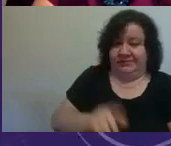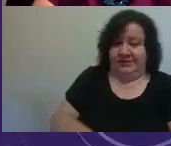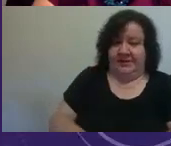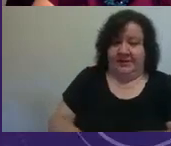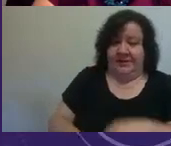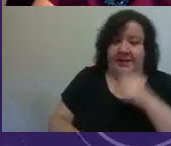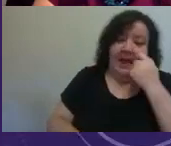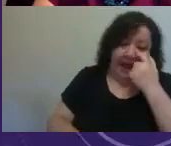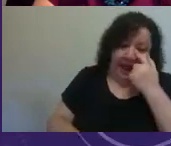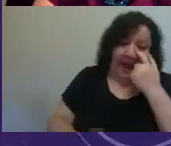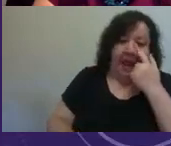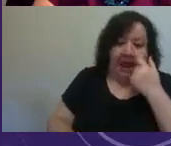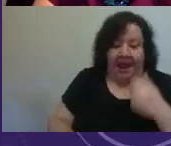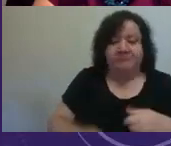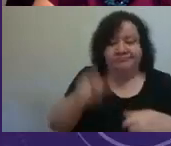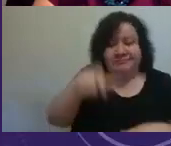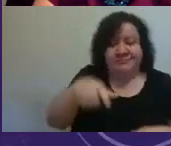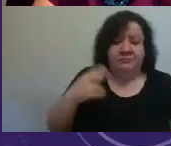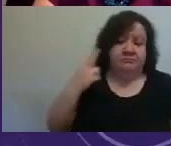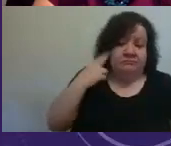disability-friendly apps for learning?